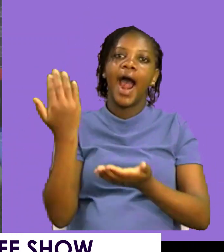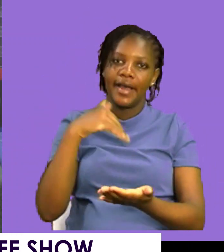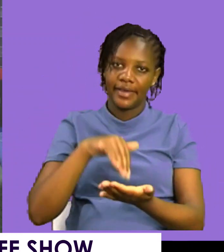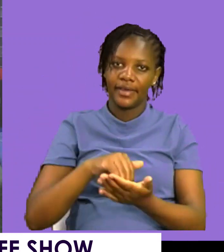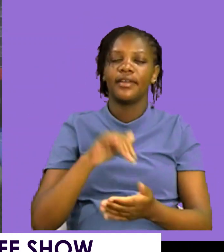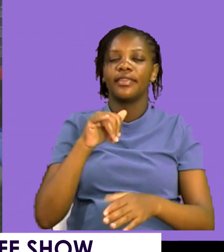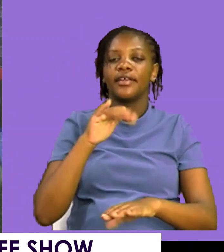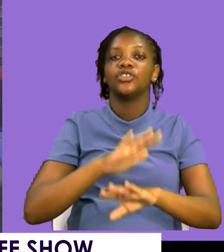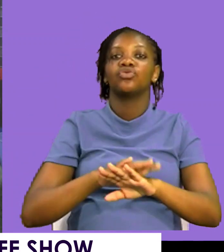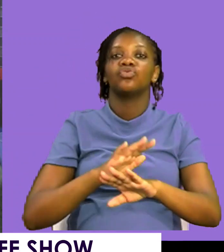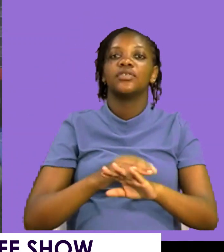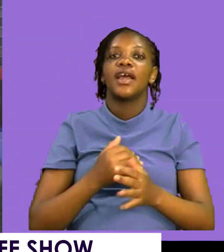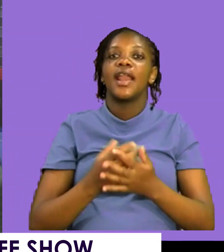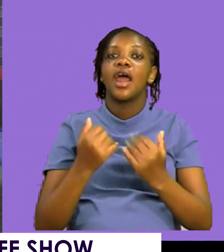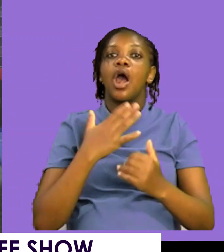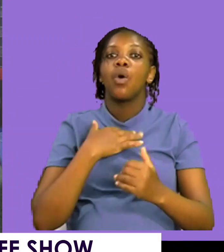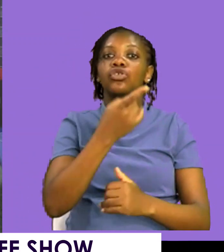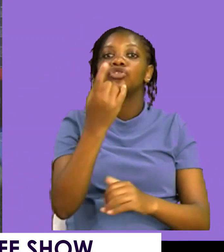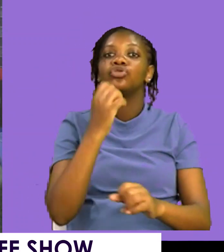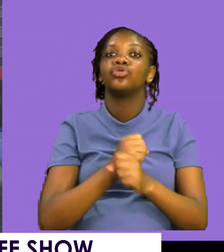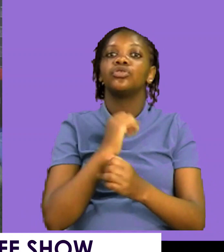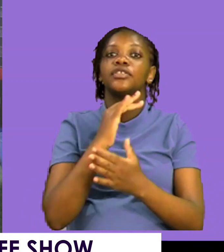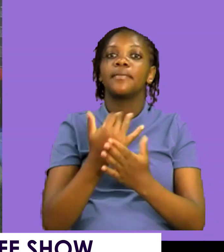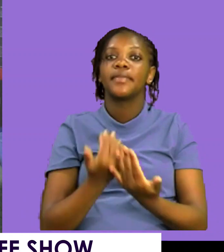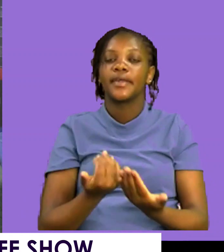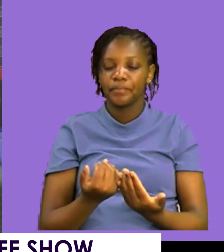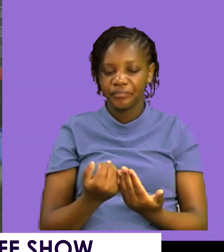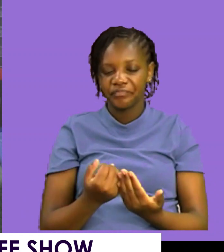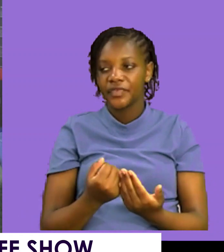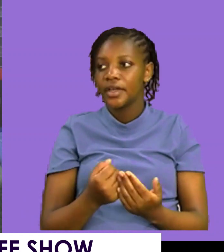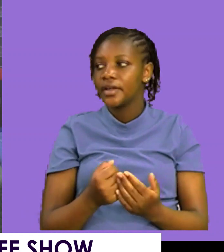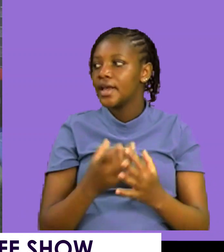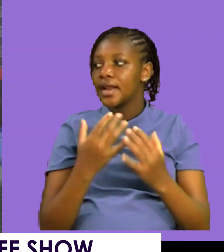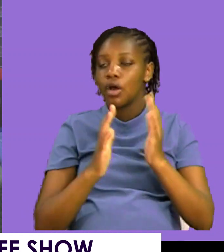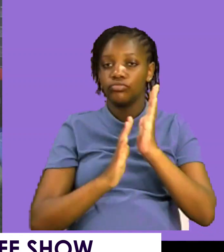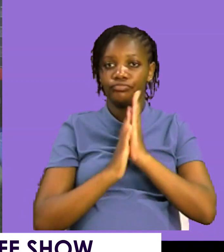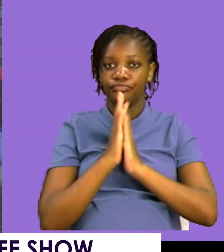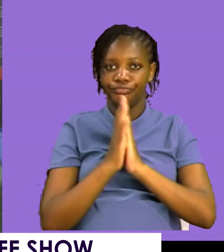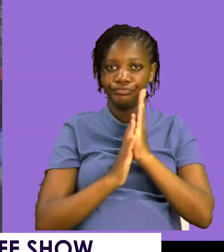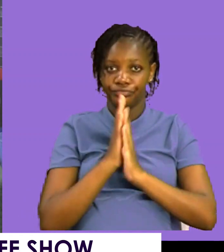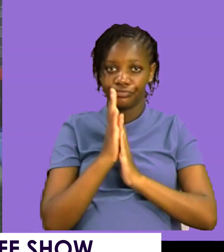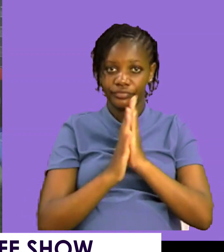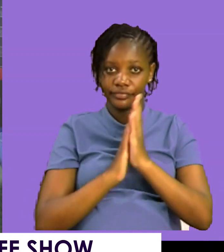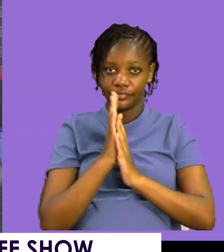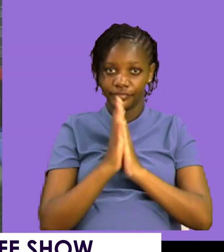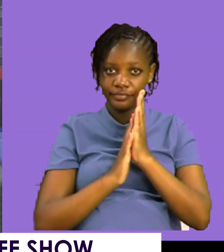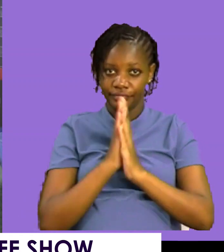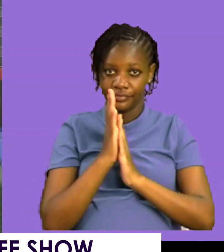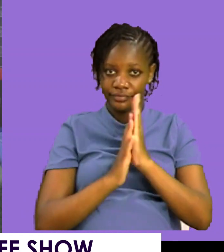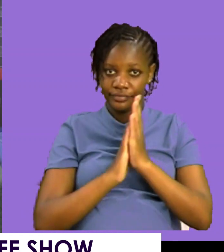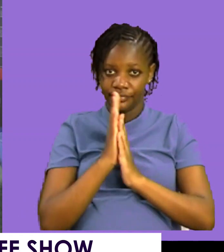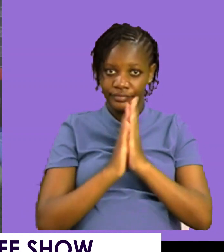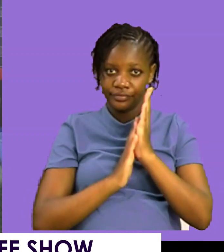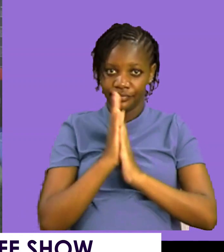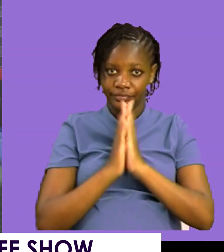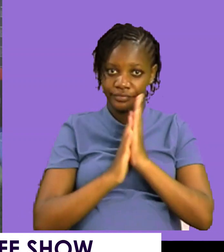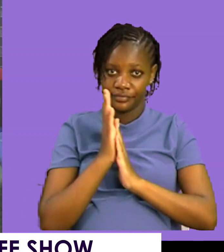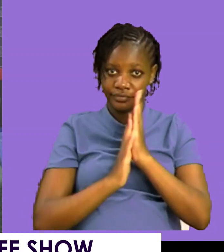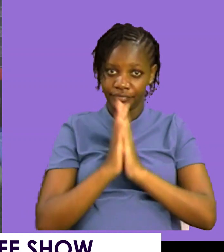Good. Now, I want you to do something else. Put your hands together for me. Rub it. Rub